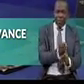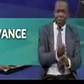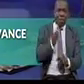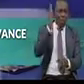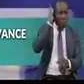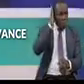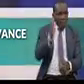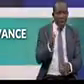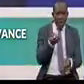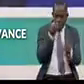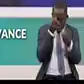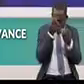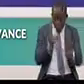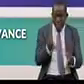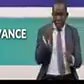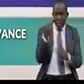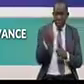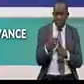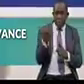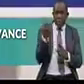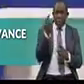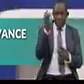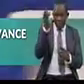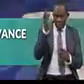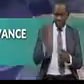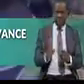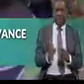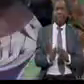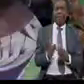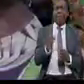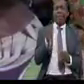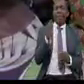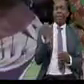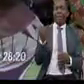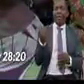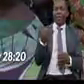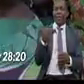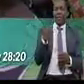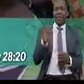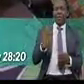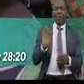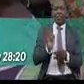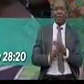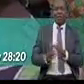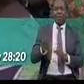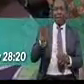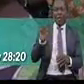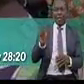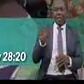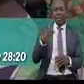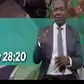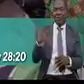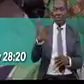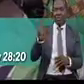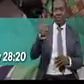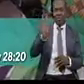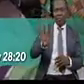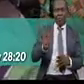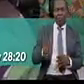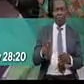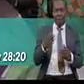chapter 11, reading from verse 24, by faith Moses, think about